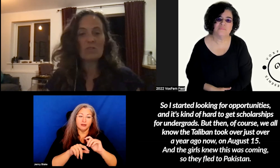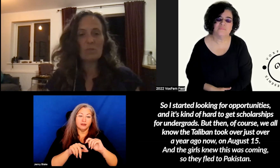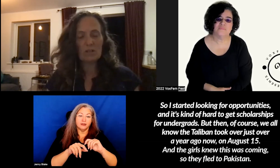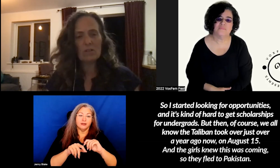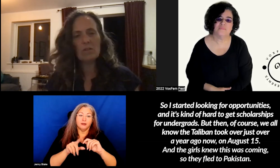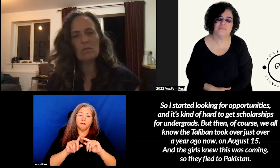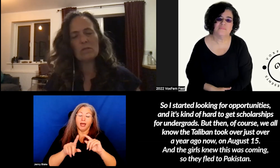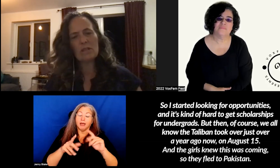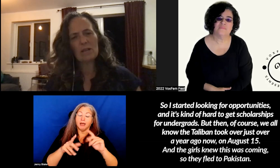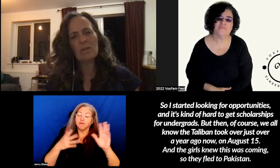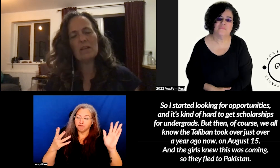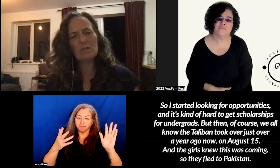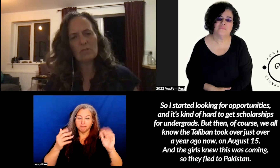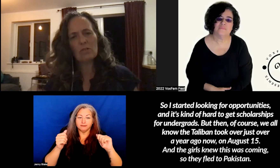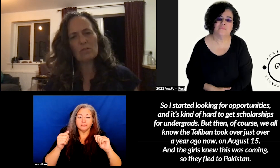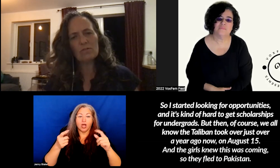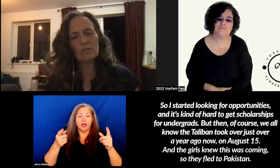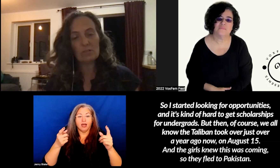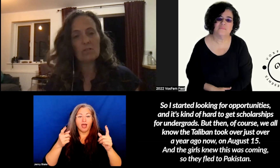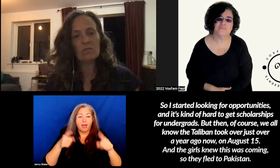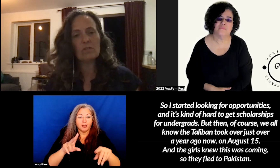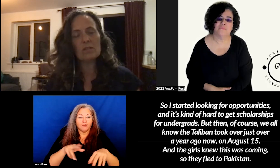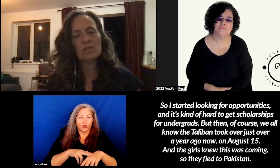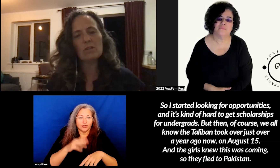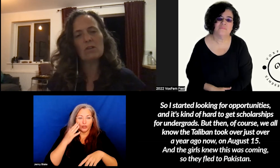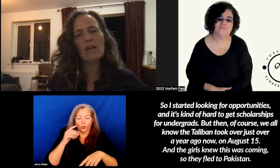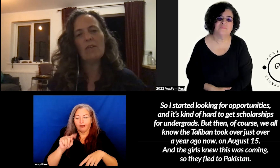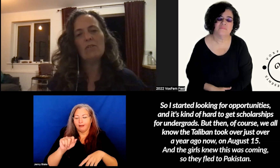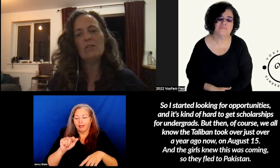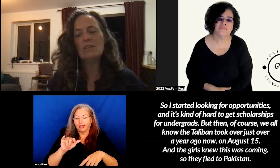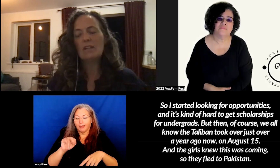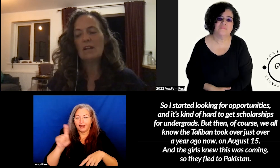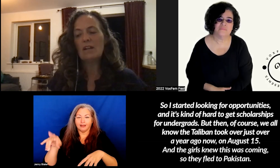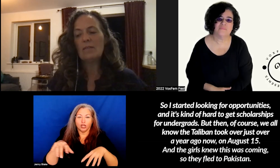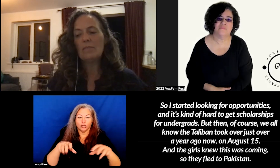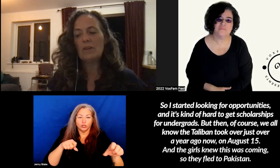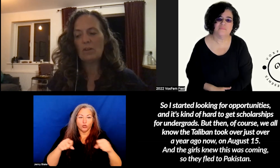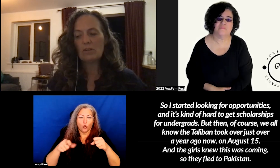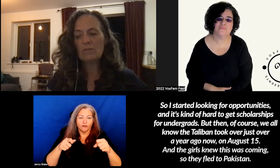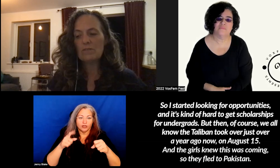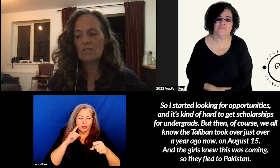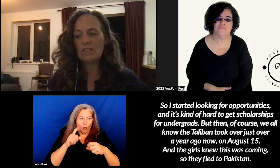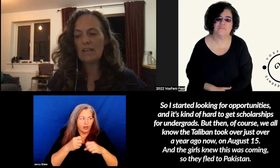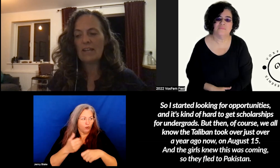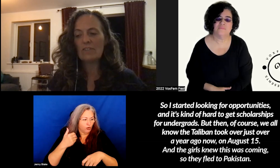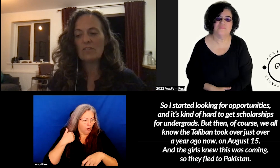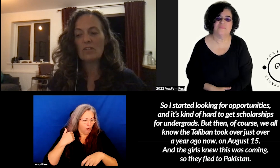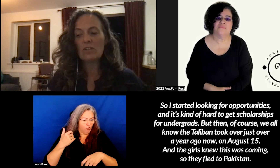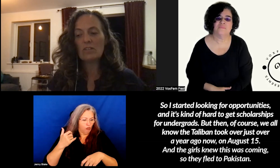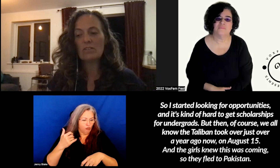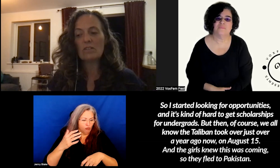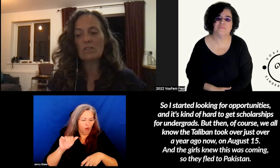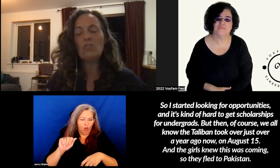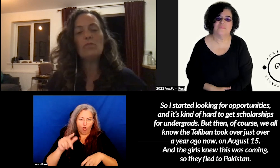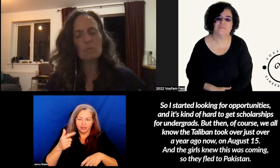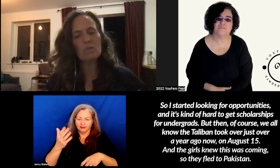of course, we all know the Taliban took over just over a year ago now, on August 15th. And the